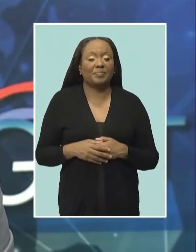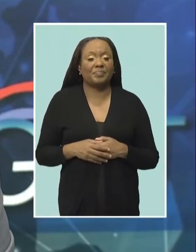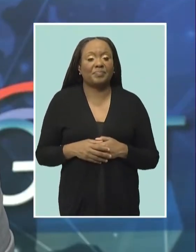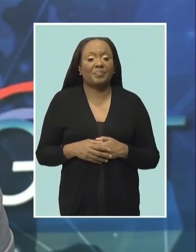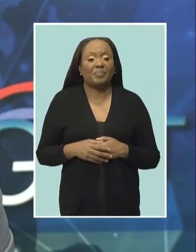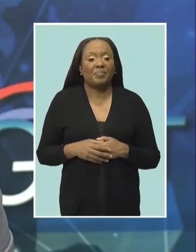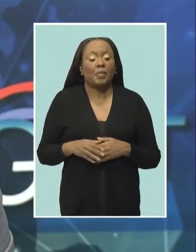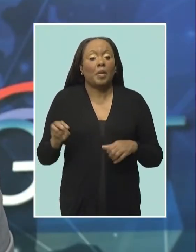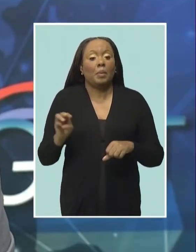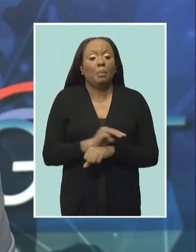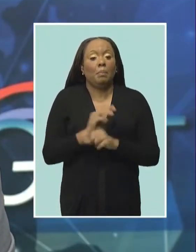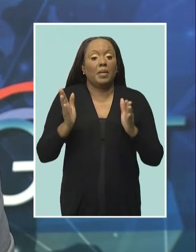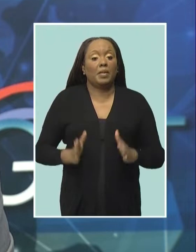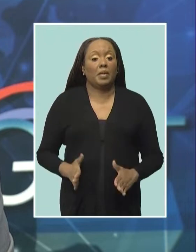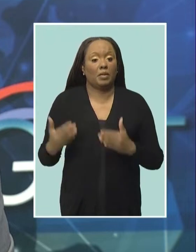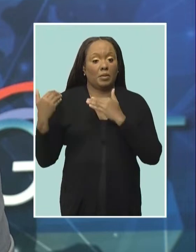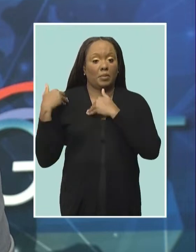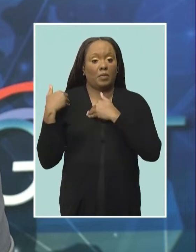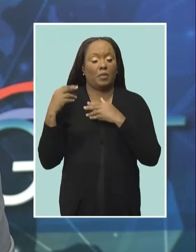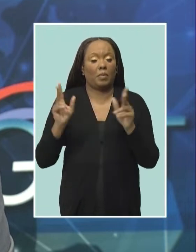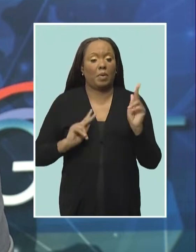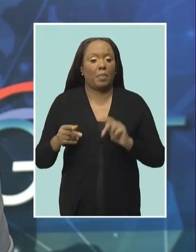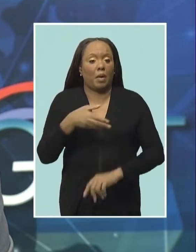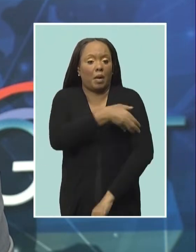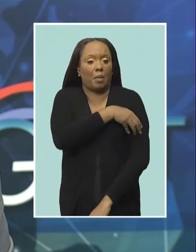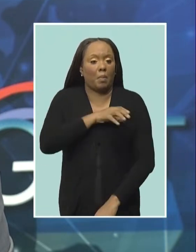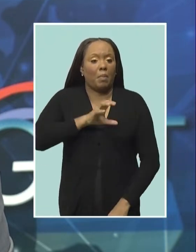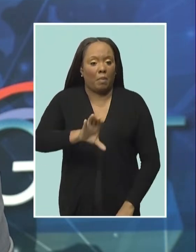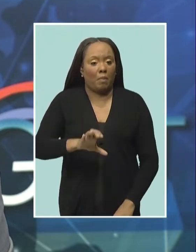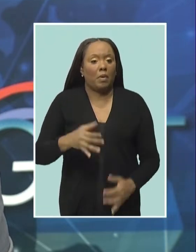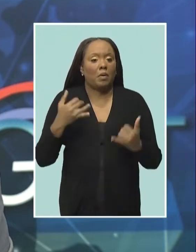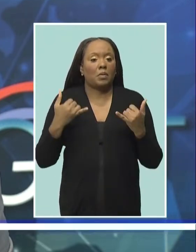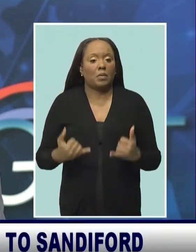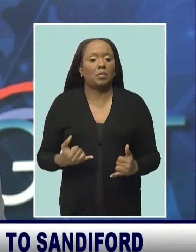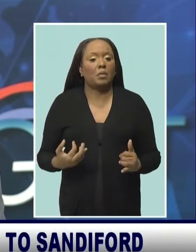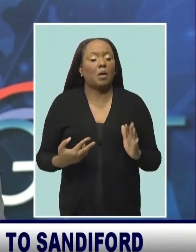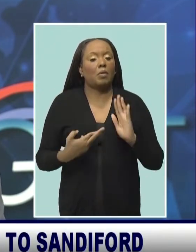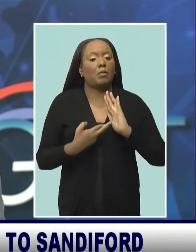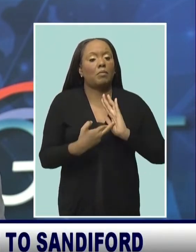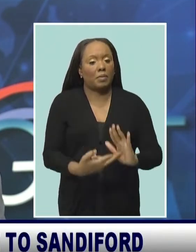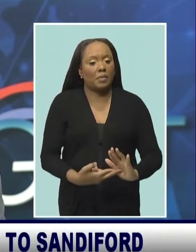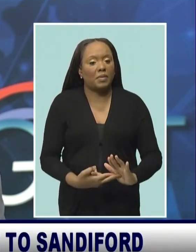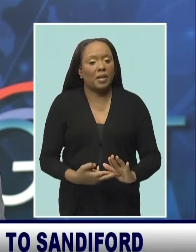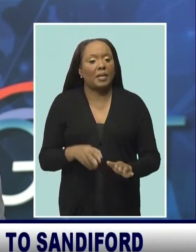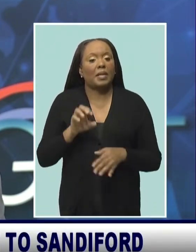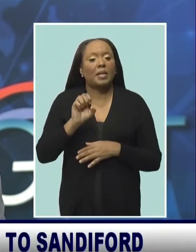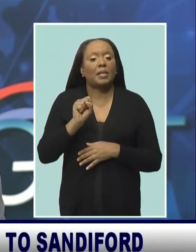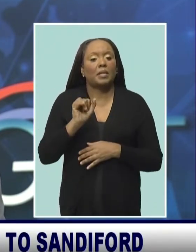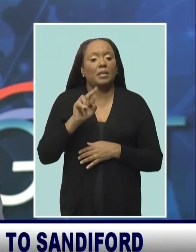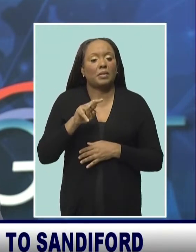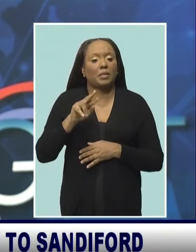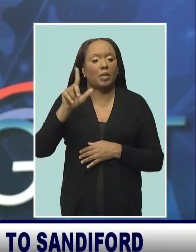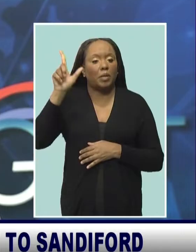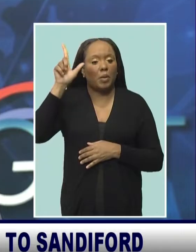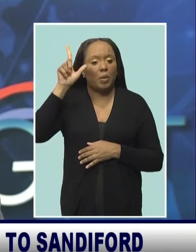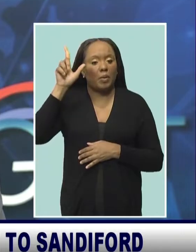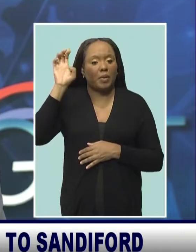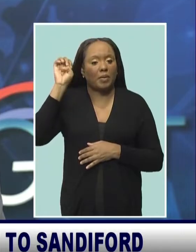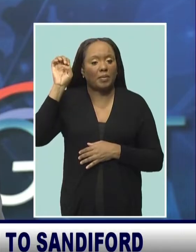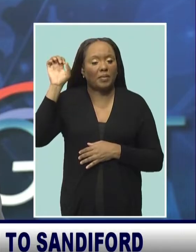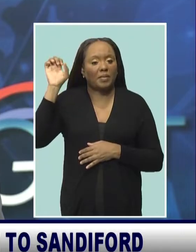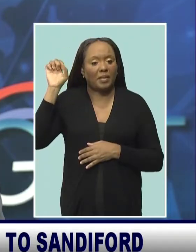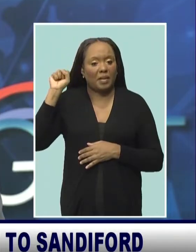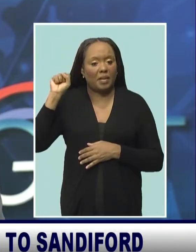Minister of People Empowerment and Elder Affairs Kirk Humphrey now represents the constituency formerly held by Sir Lloyd, St. Michael South.